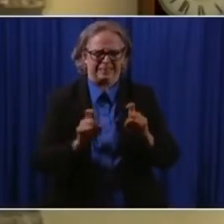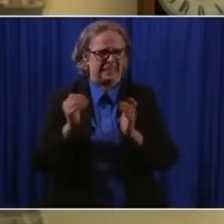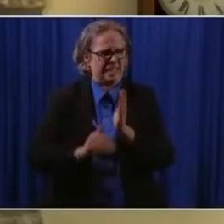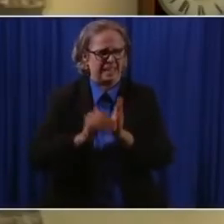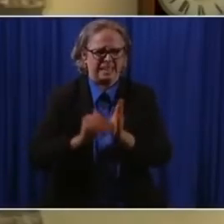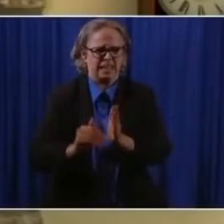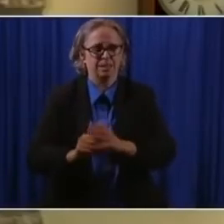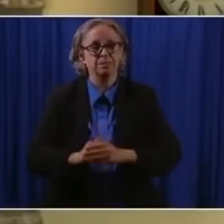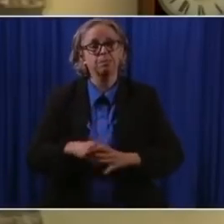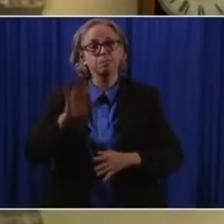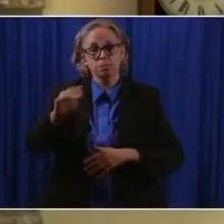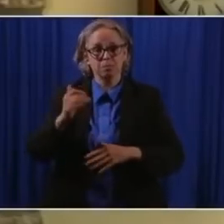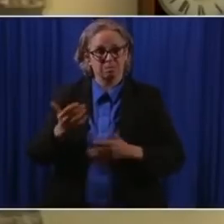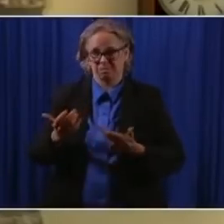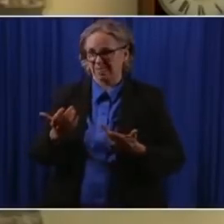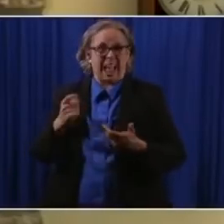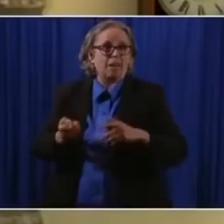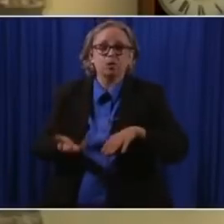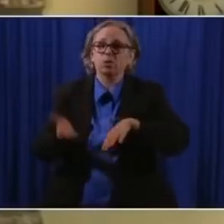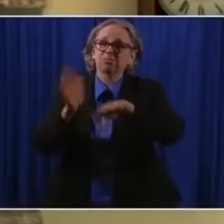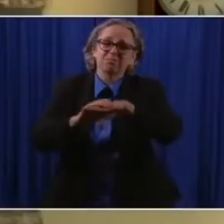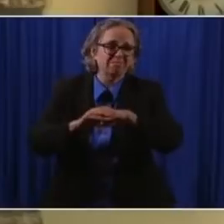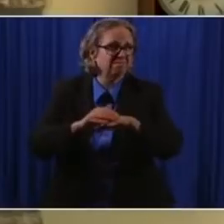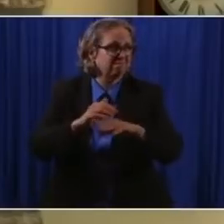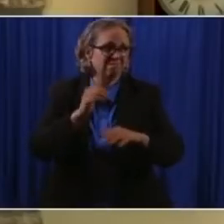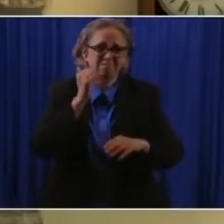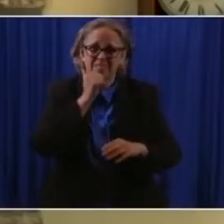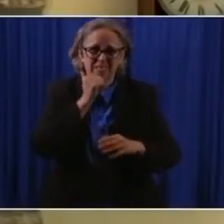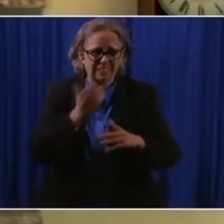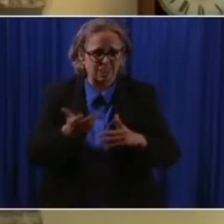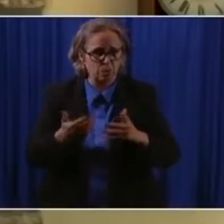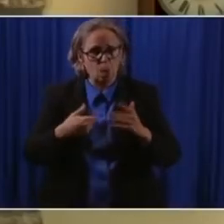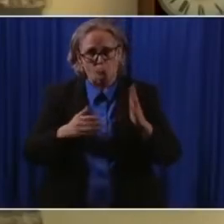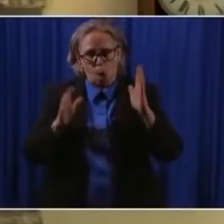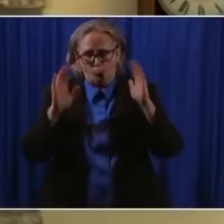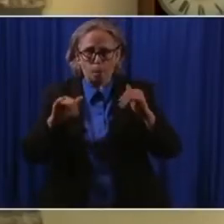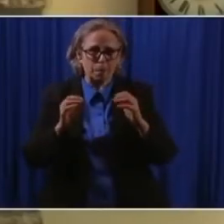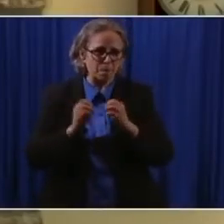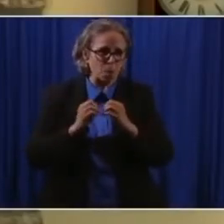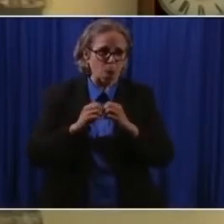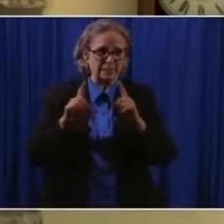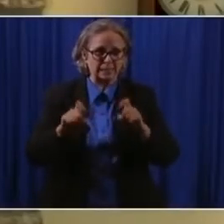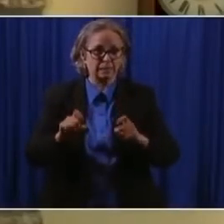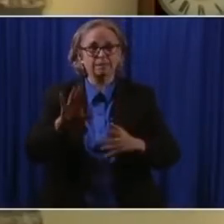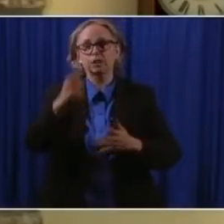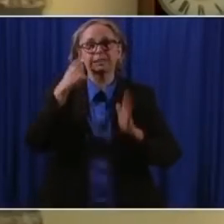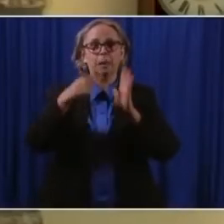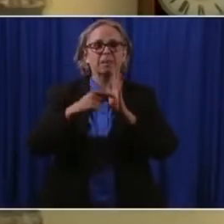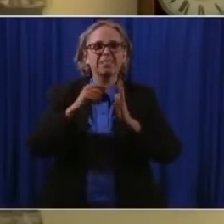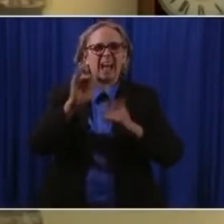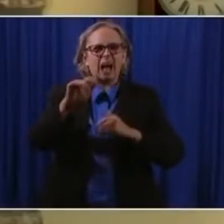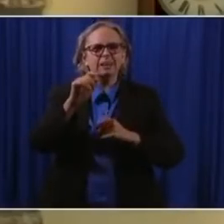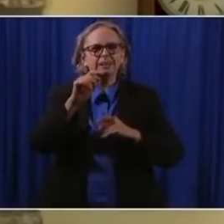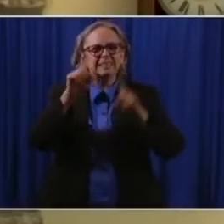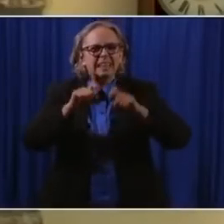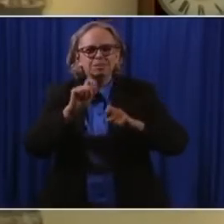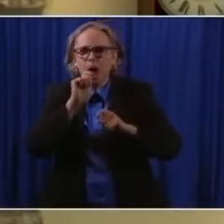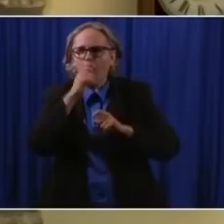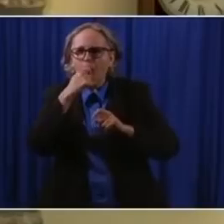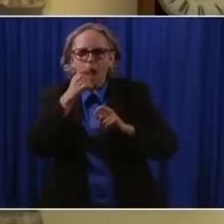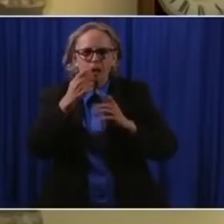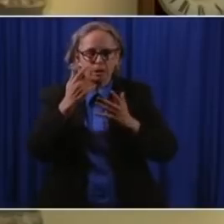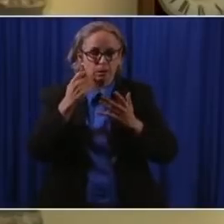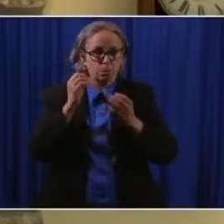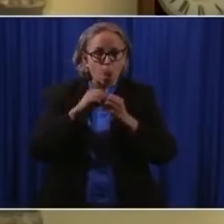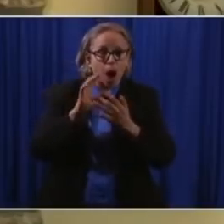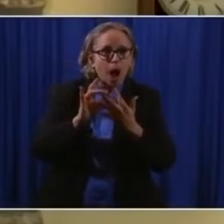testing. I anticipate that more testing, just like the saliva testing that I was just talking about. So we have, I'm not